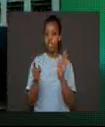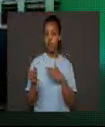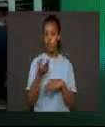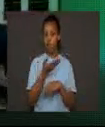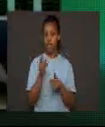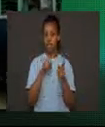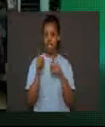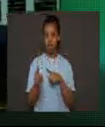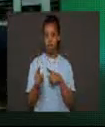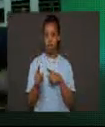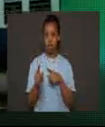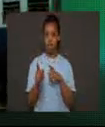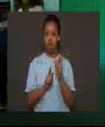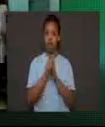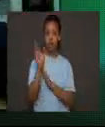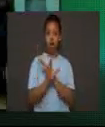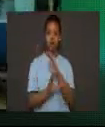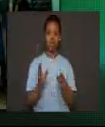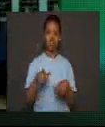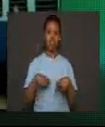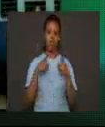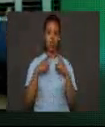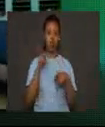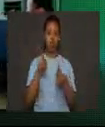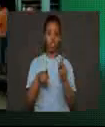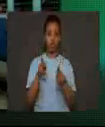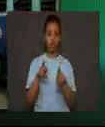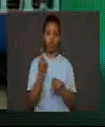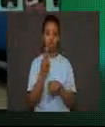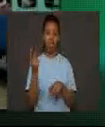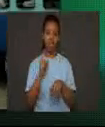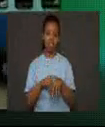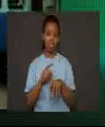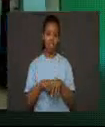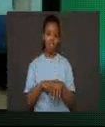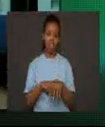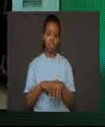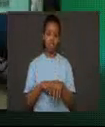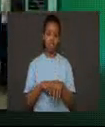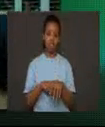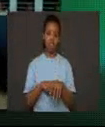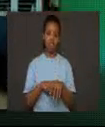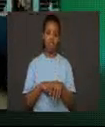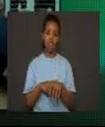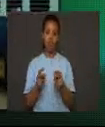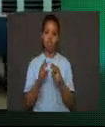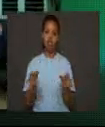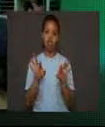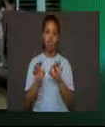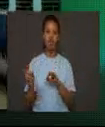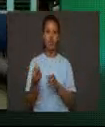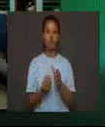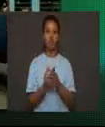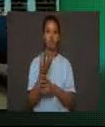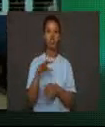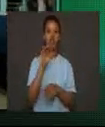is clear that people living in developing countries often suffer due to the